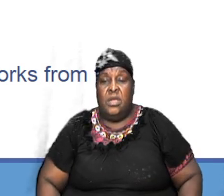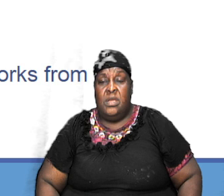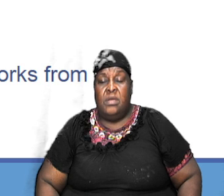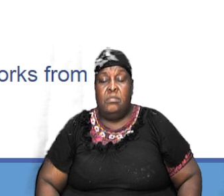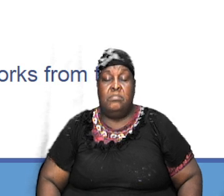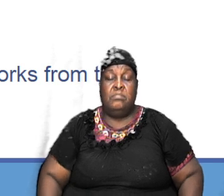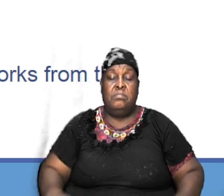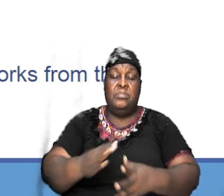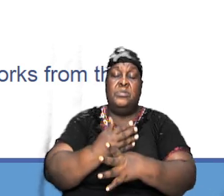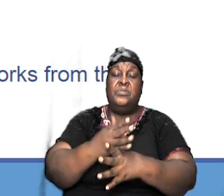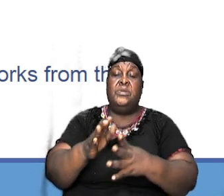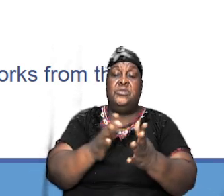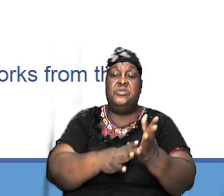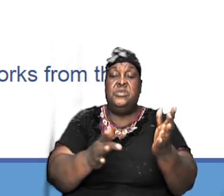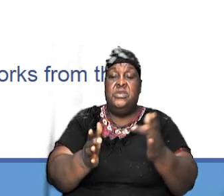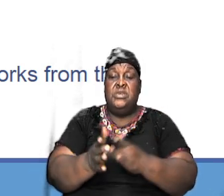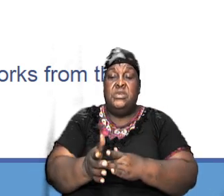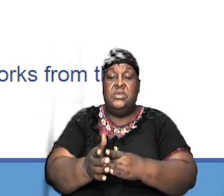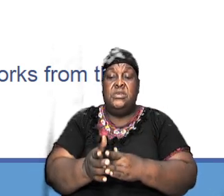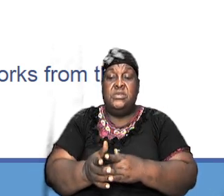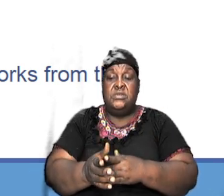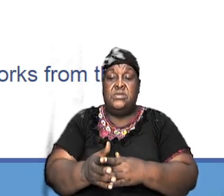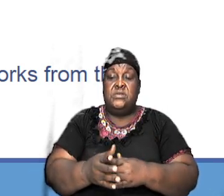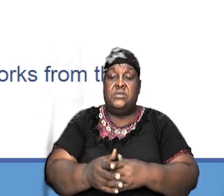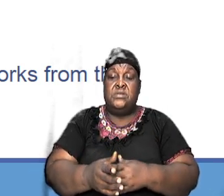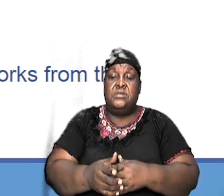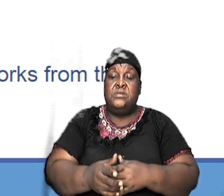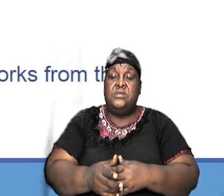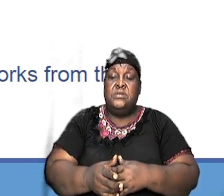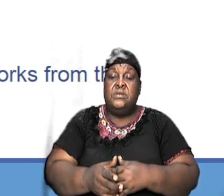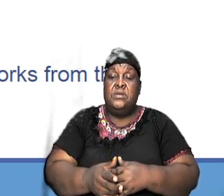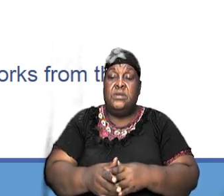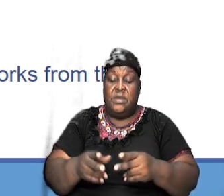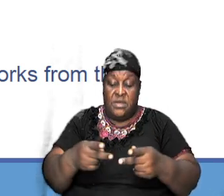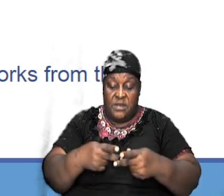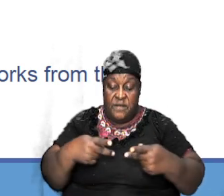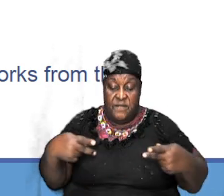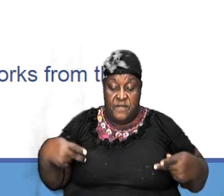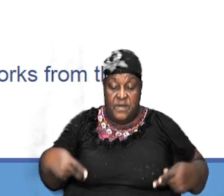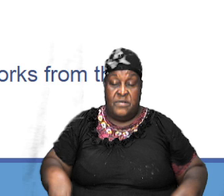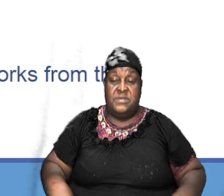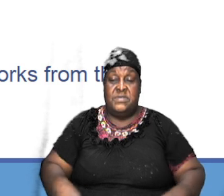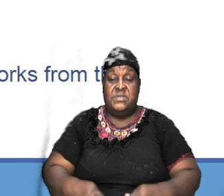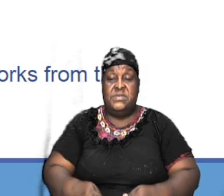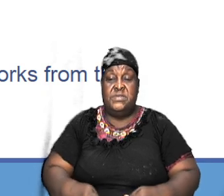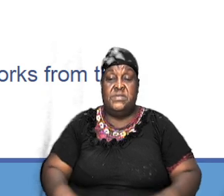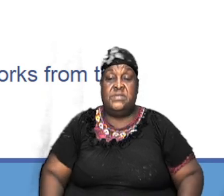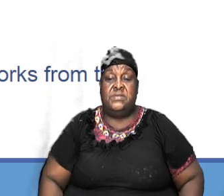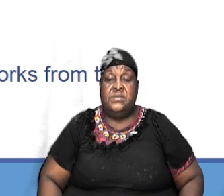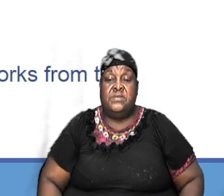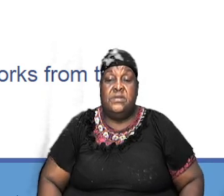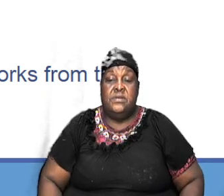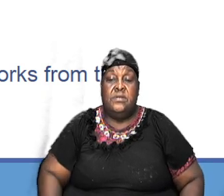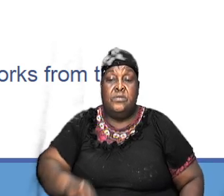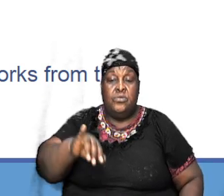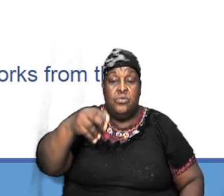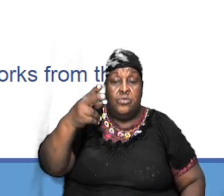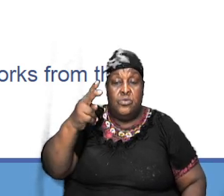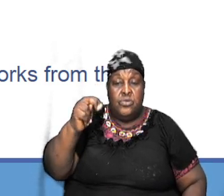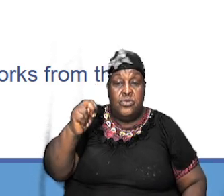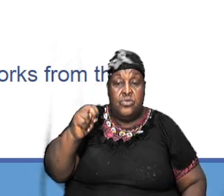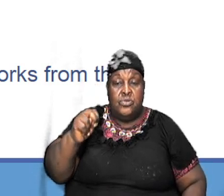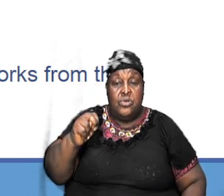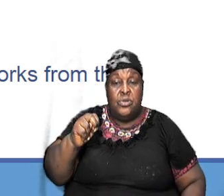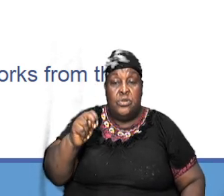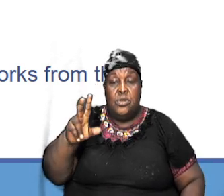between Jesus and the Jews and the Pharisees. And let us look at this scripture actually in John 30